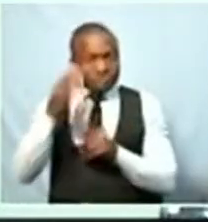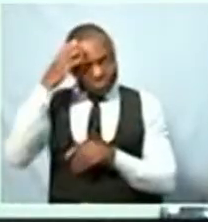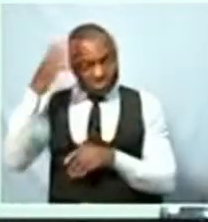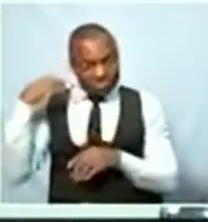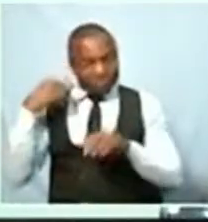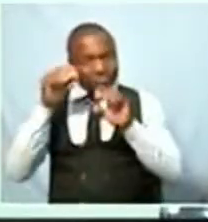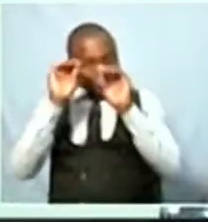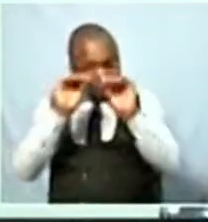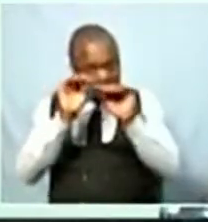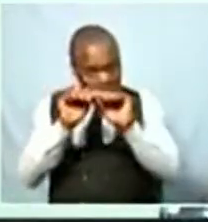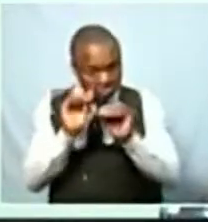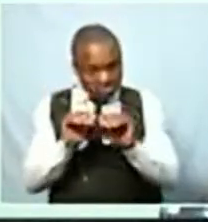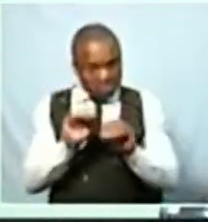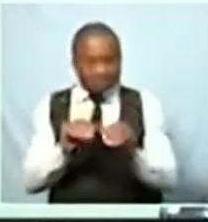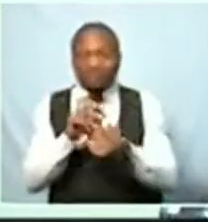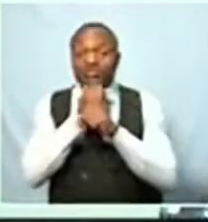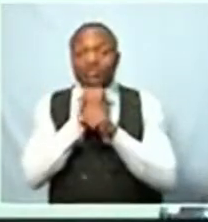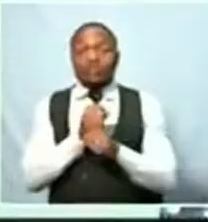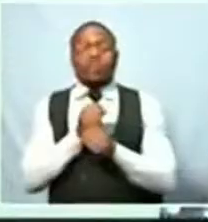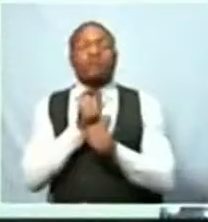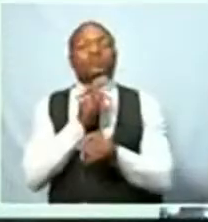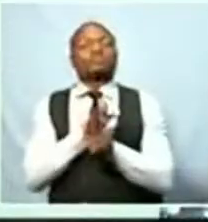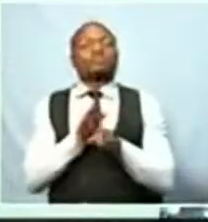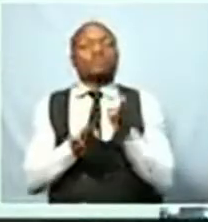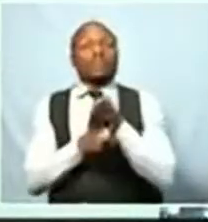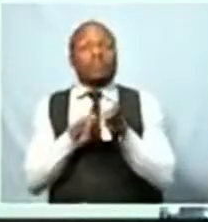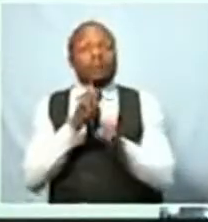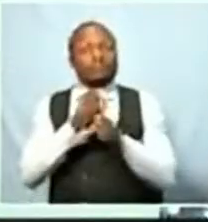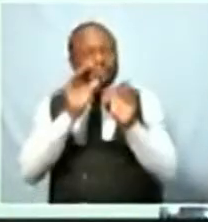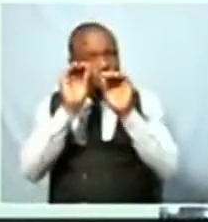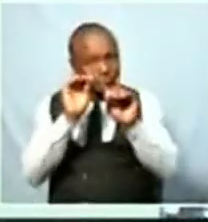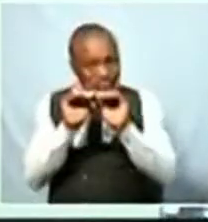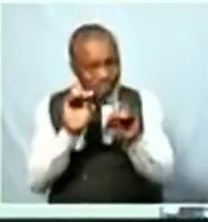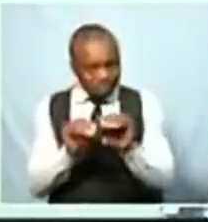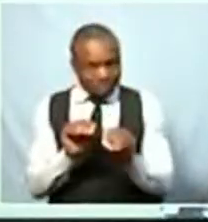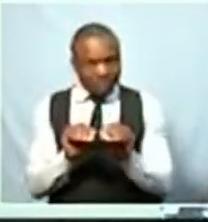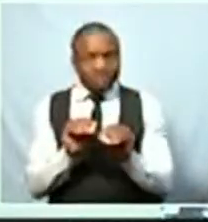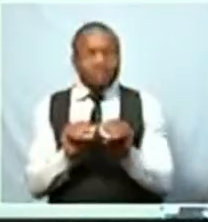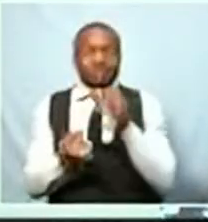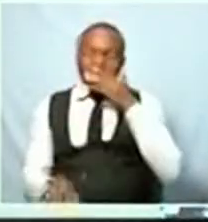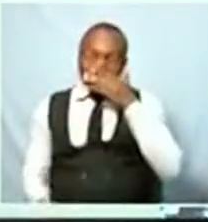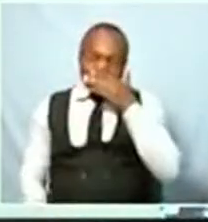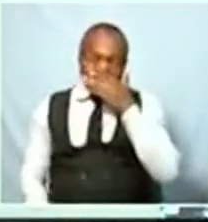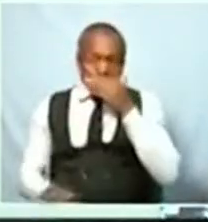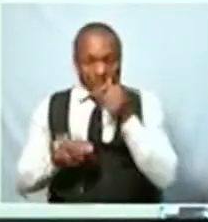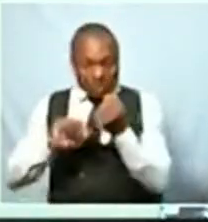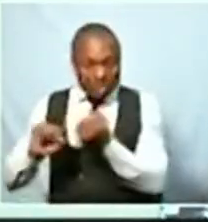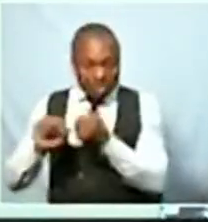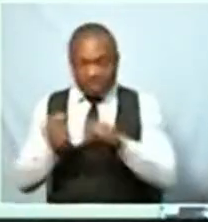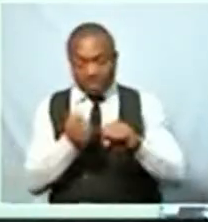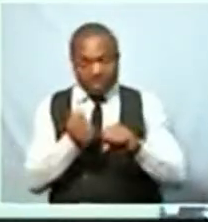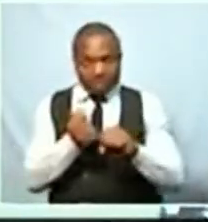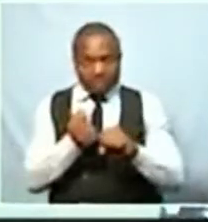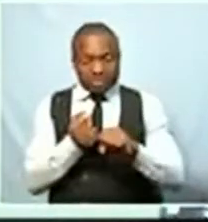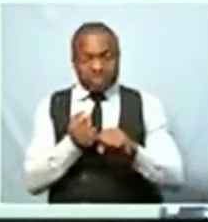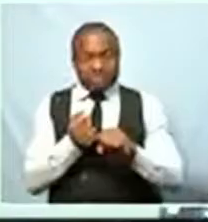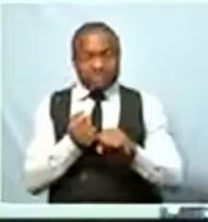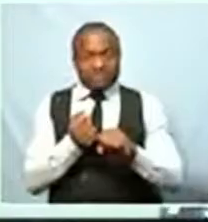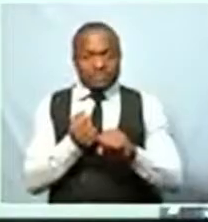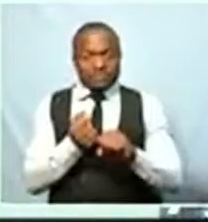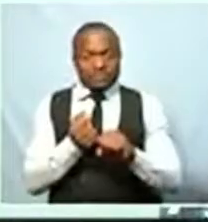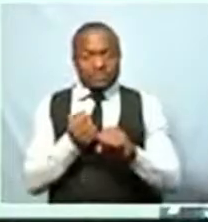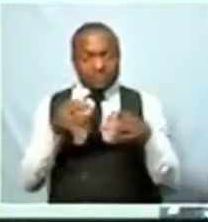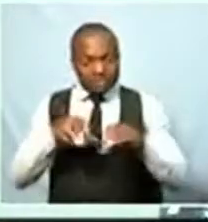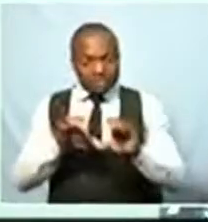its existing infrastructure at both provincial and headquarters in order to preserve functionality and